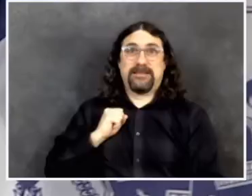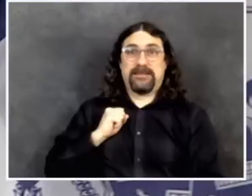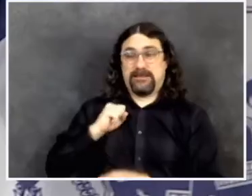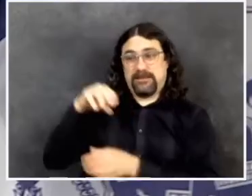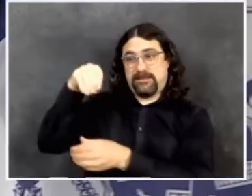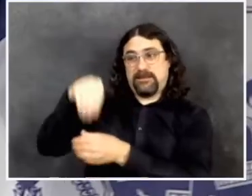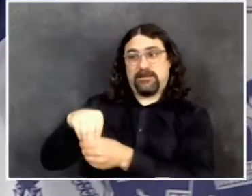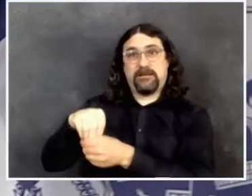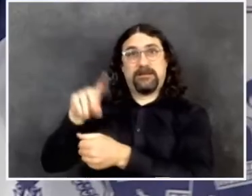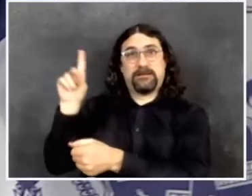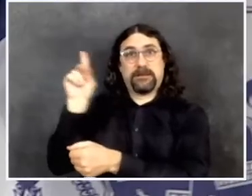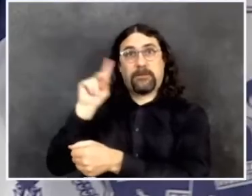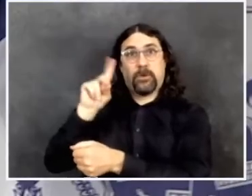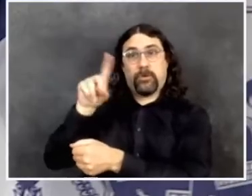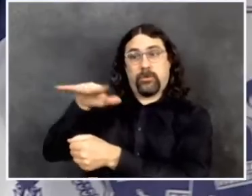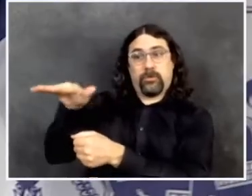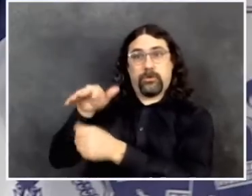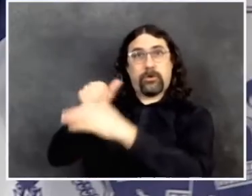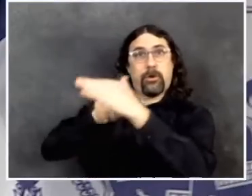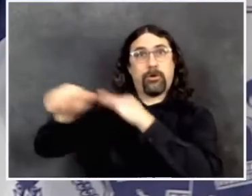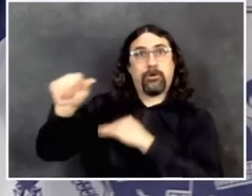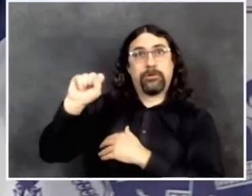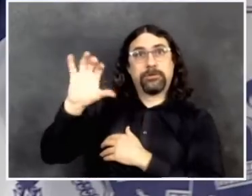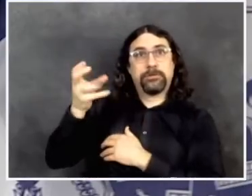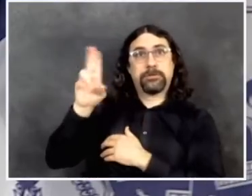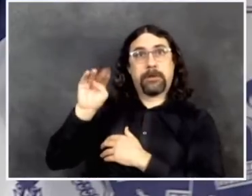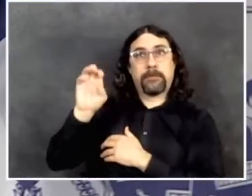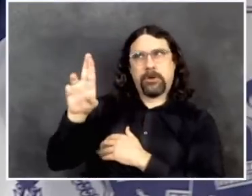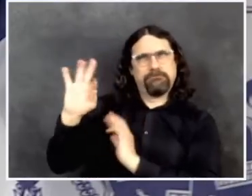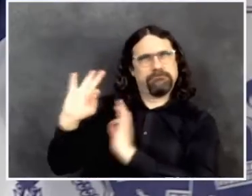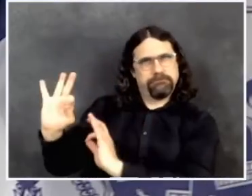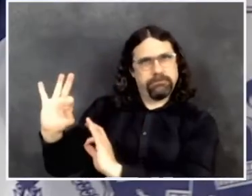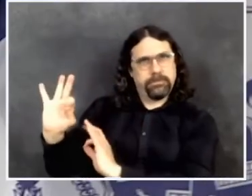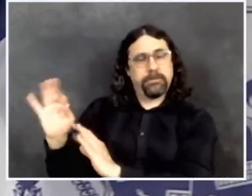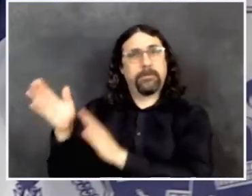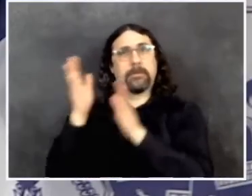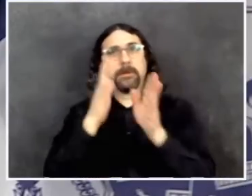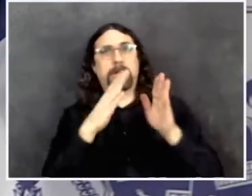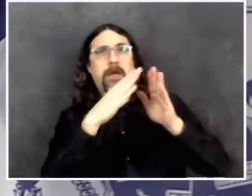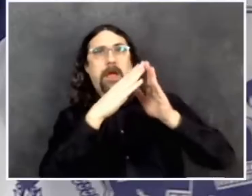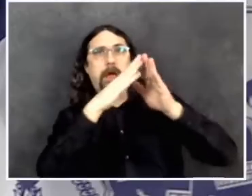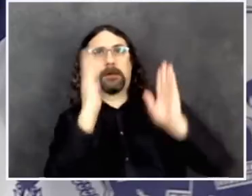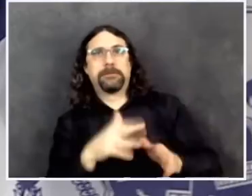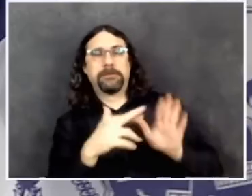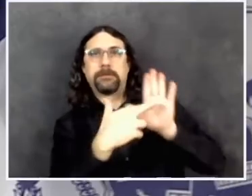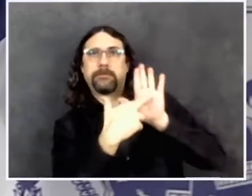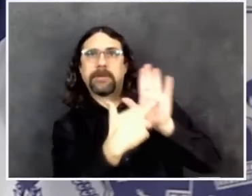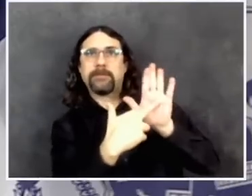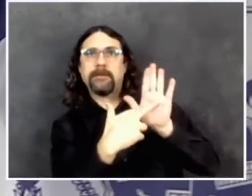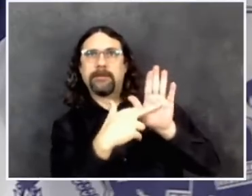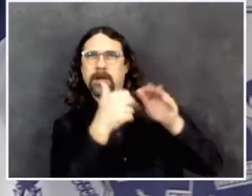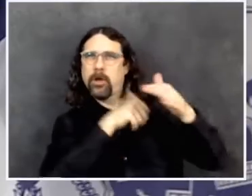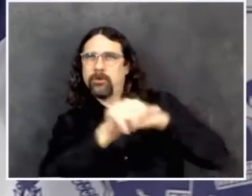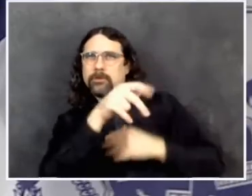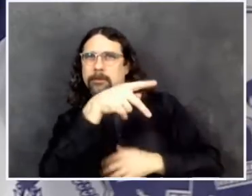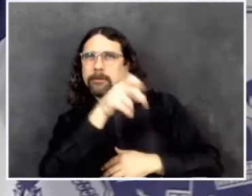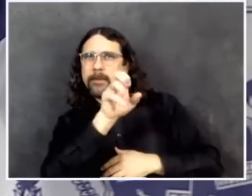are trying to stop aid to cities and states around the country. And let me remind you, blue states and red